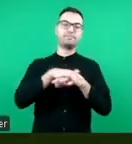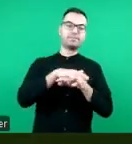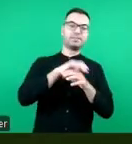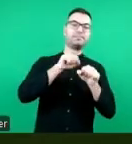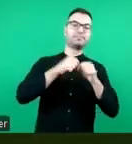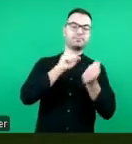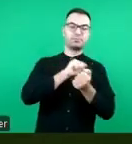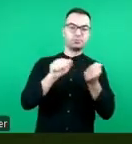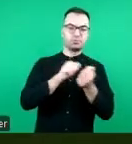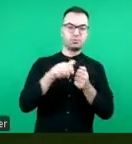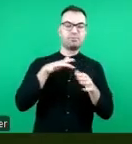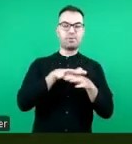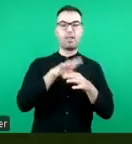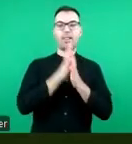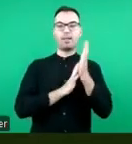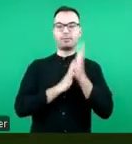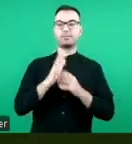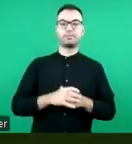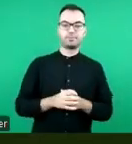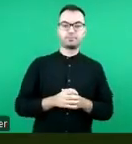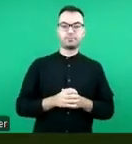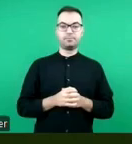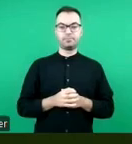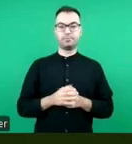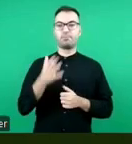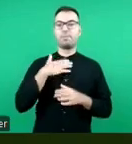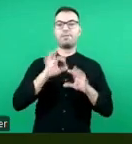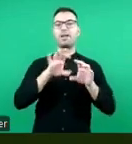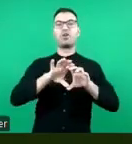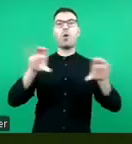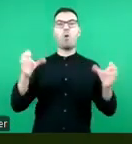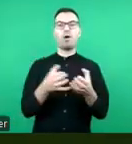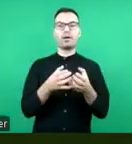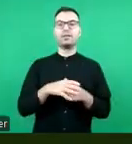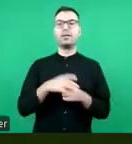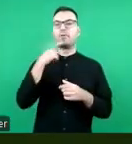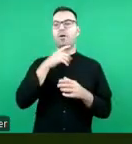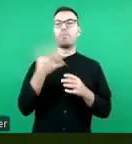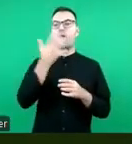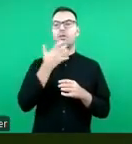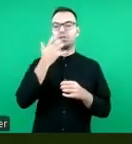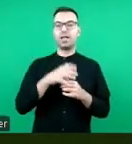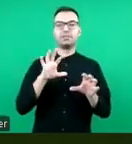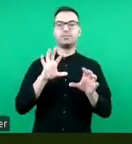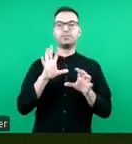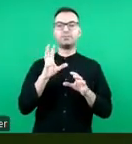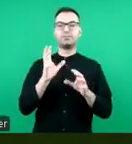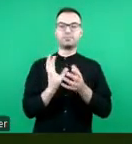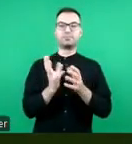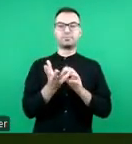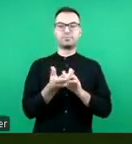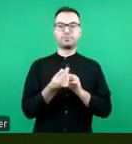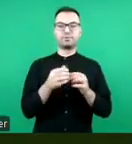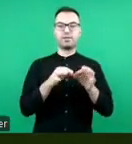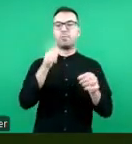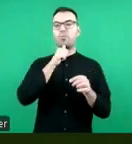and additionally open top chambers, which were able to heat basically for 1 to 2 degrees in mean the